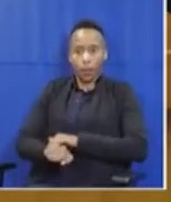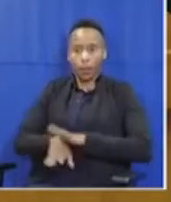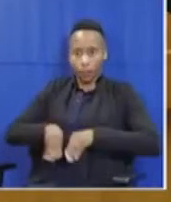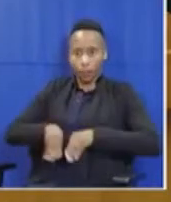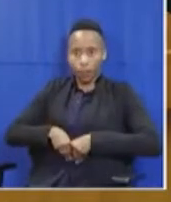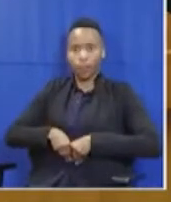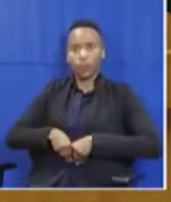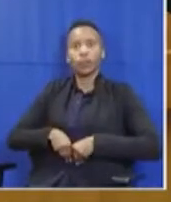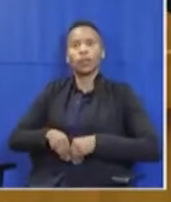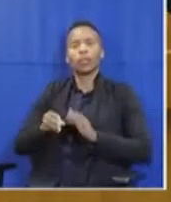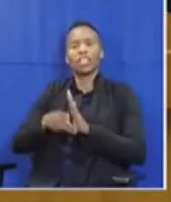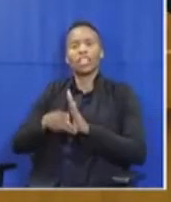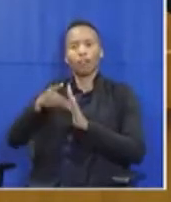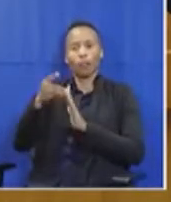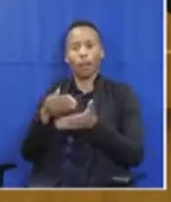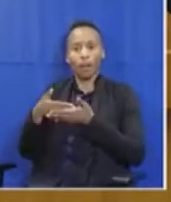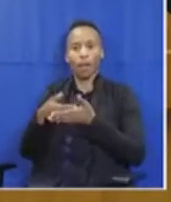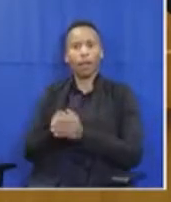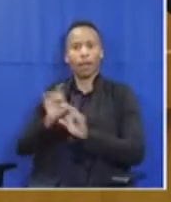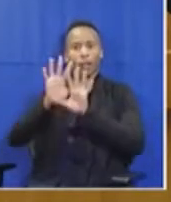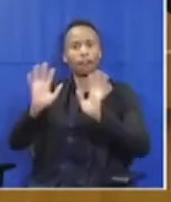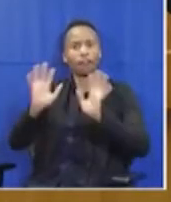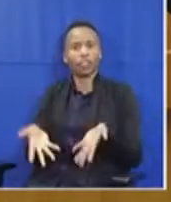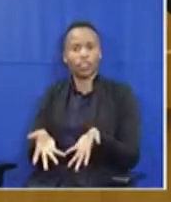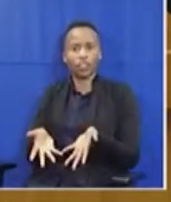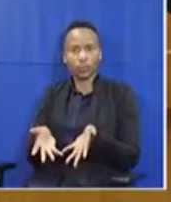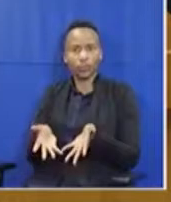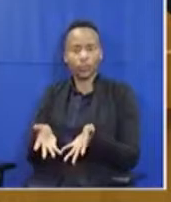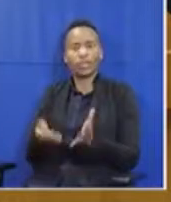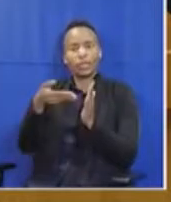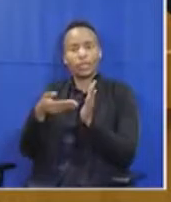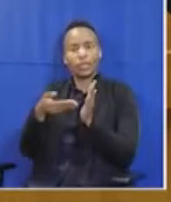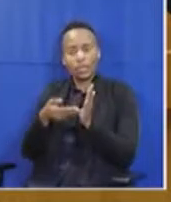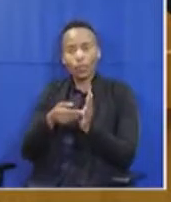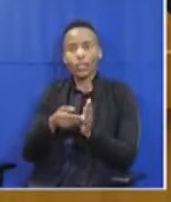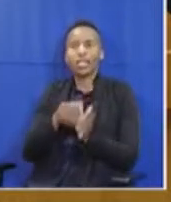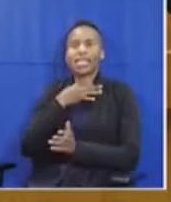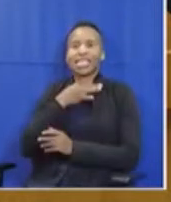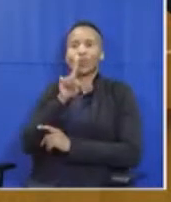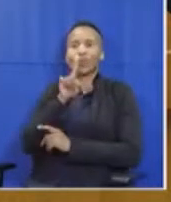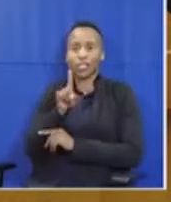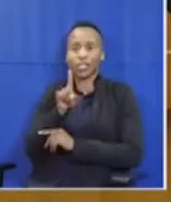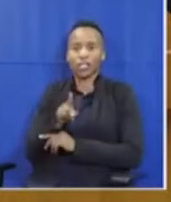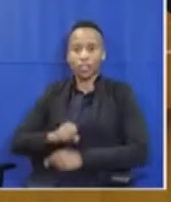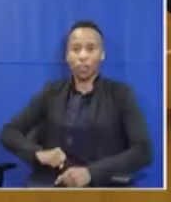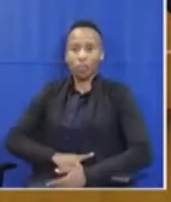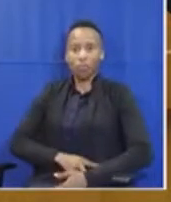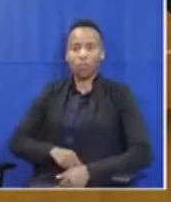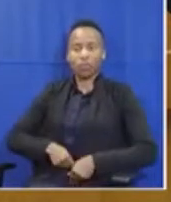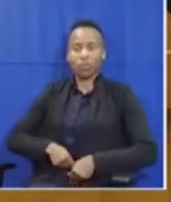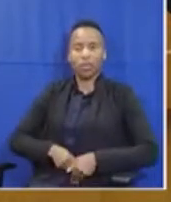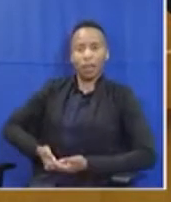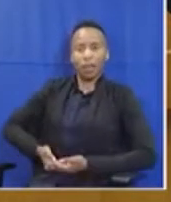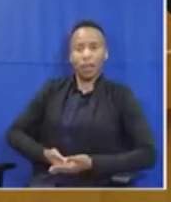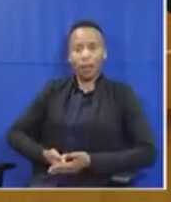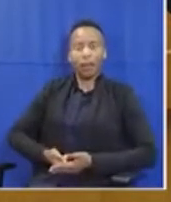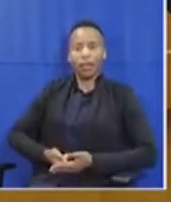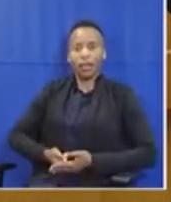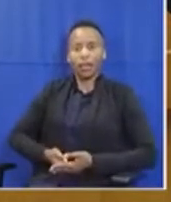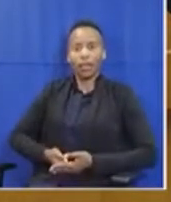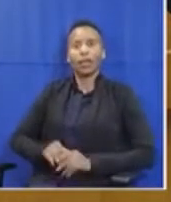in the womb is clear, reference to a risk of injury to the fetus as a valid reason to terminate an otherwise viable